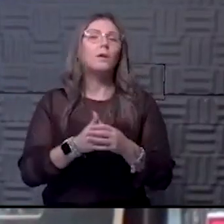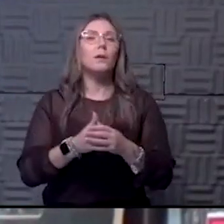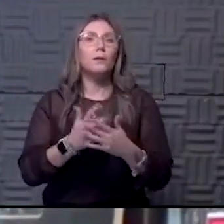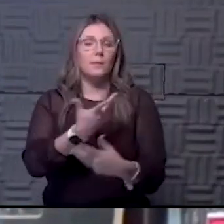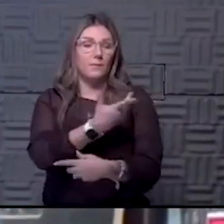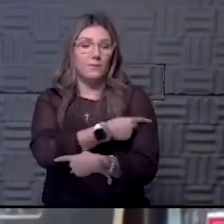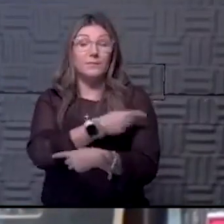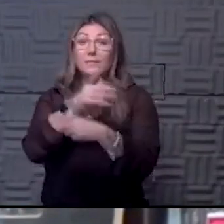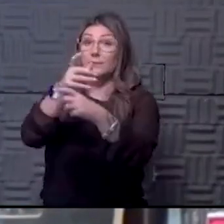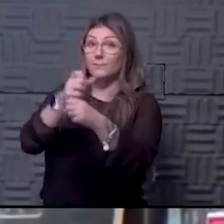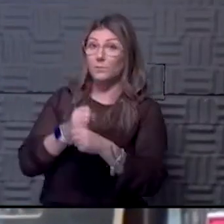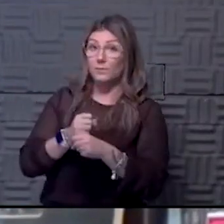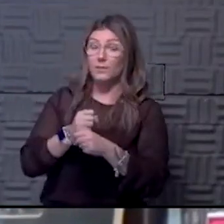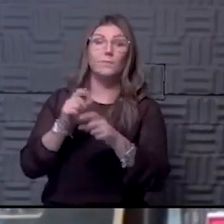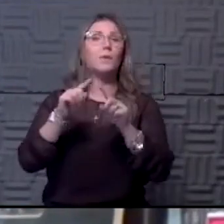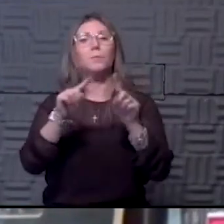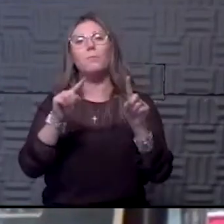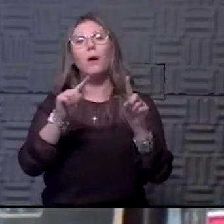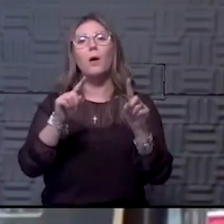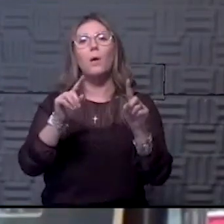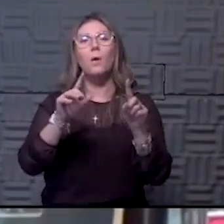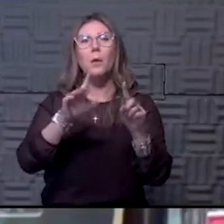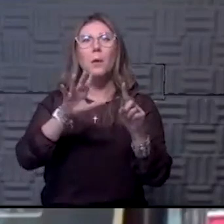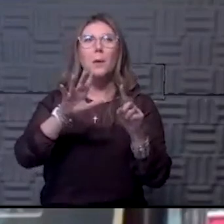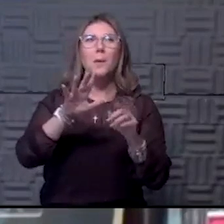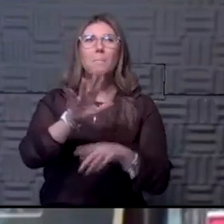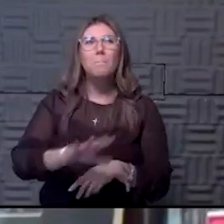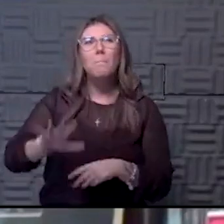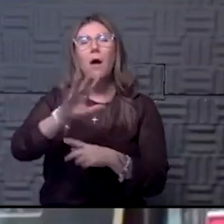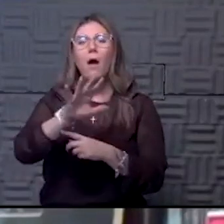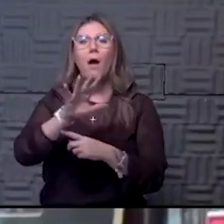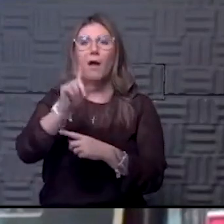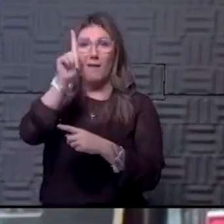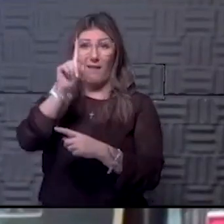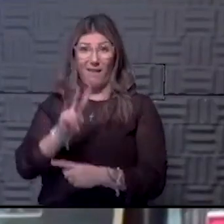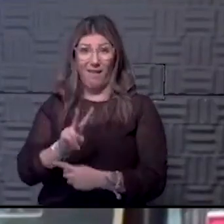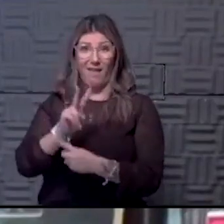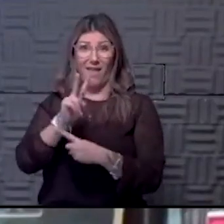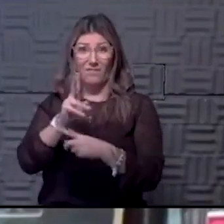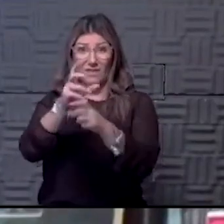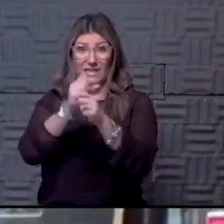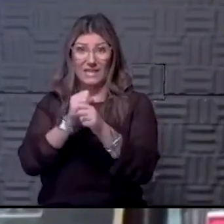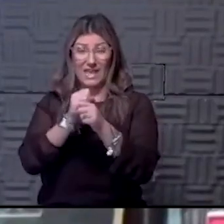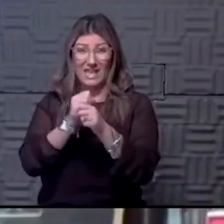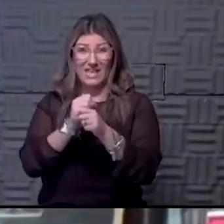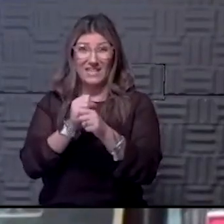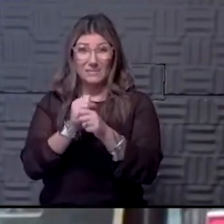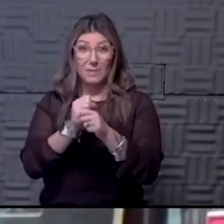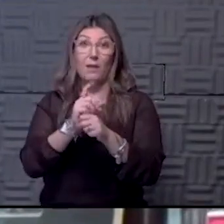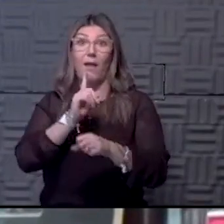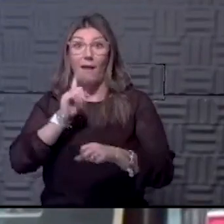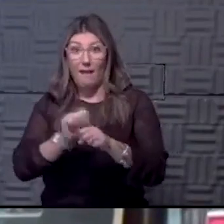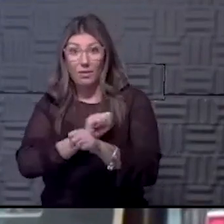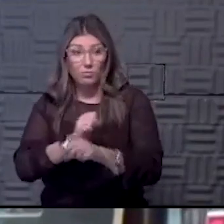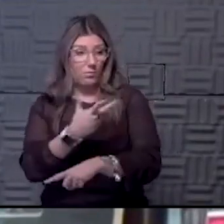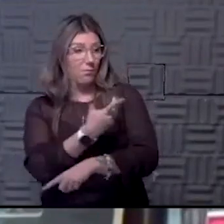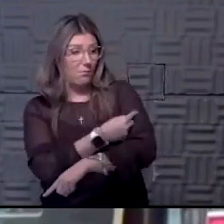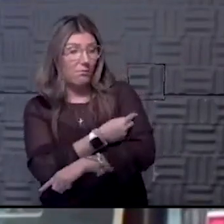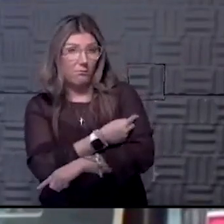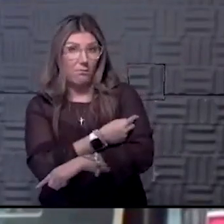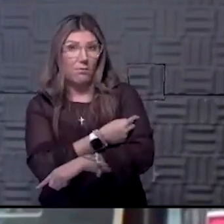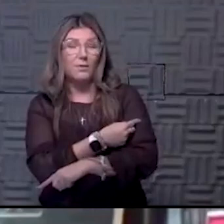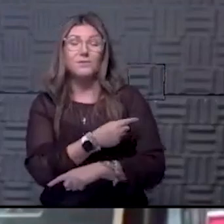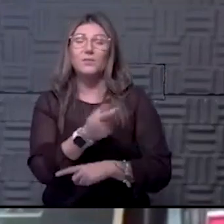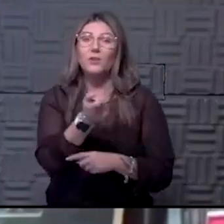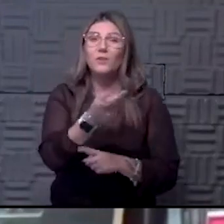been received, but about half of the amount that's been received has actually been administered. So again, a couple of issues